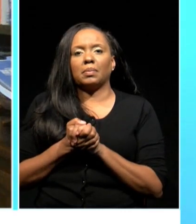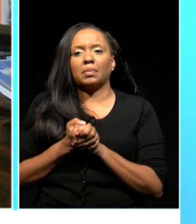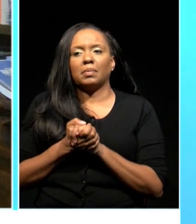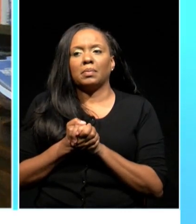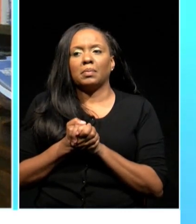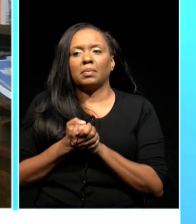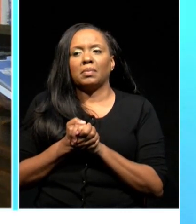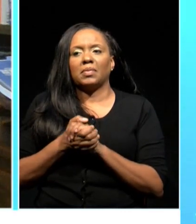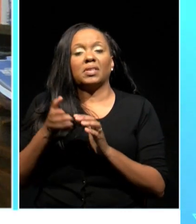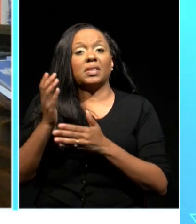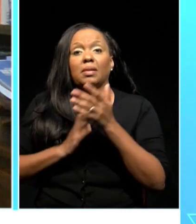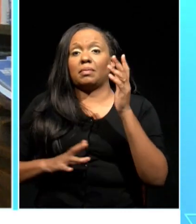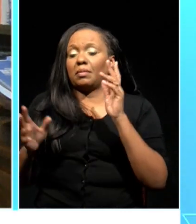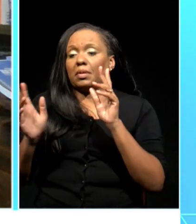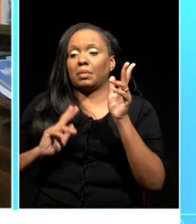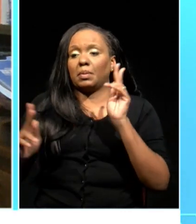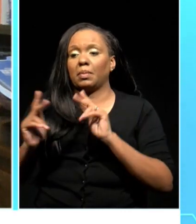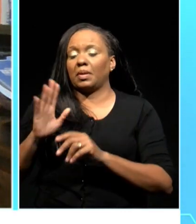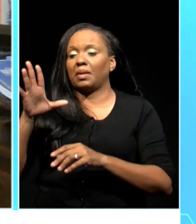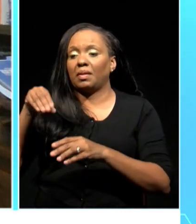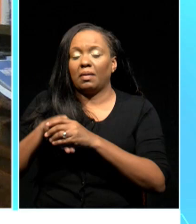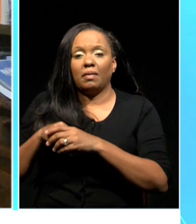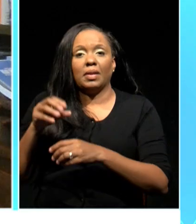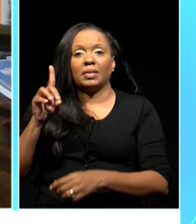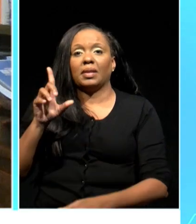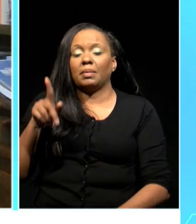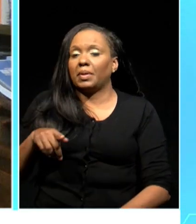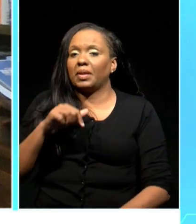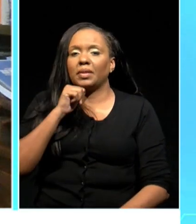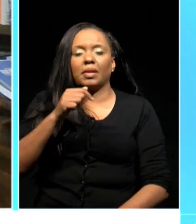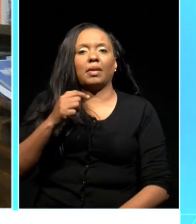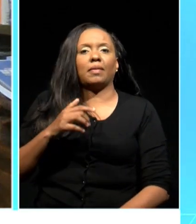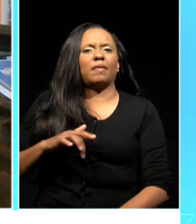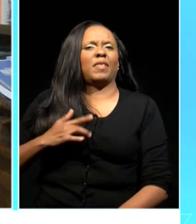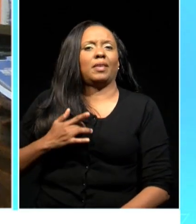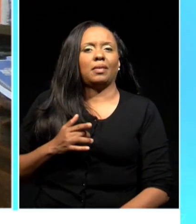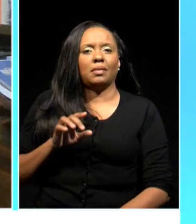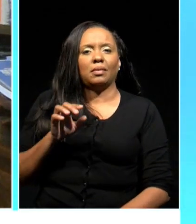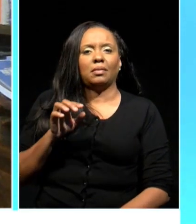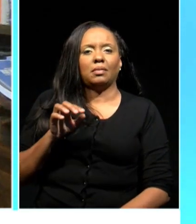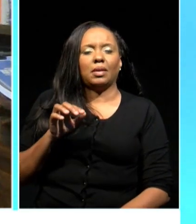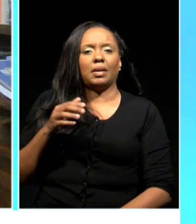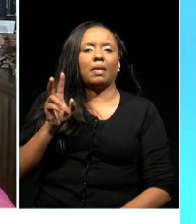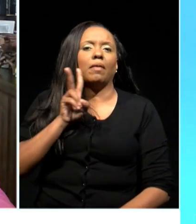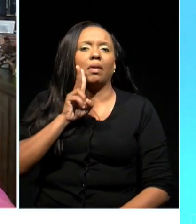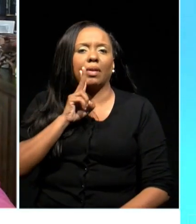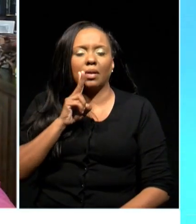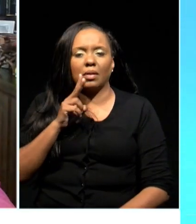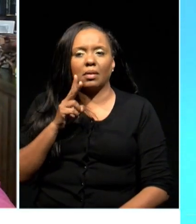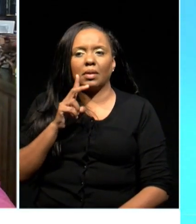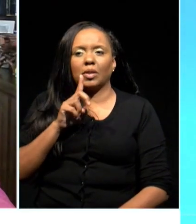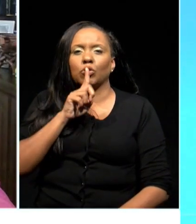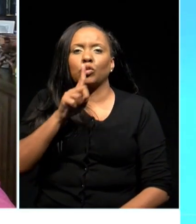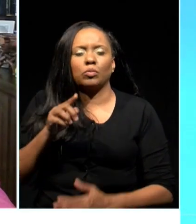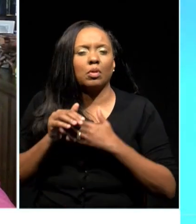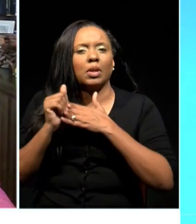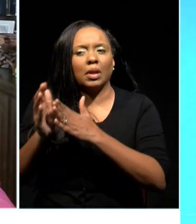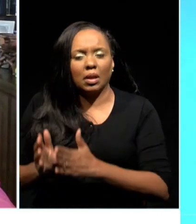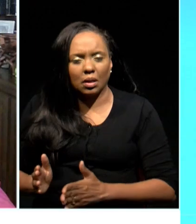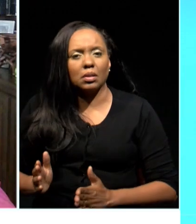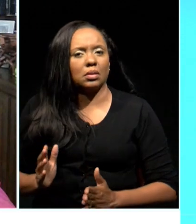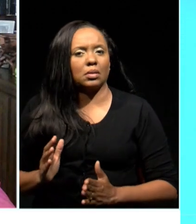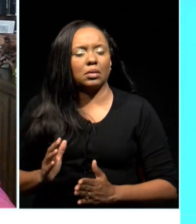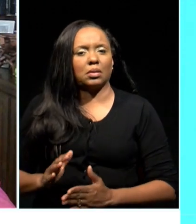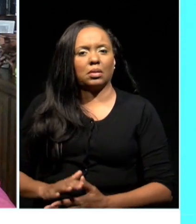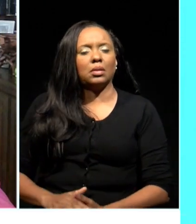very unfortunately, as the leader. She may be the president, but not the leader. And so one of the things I thought was that missing from